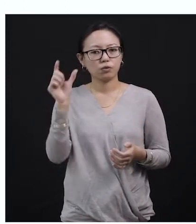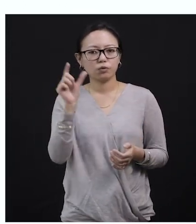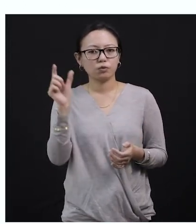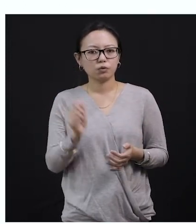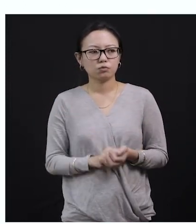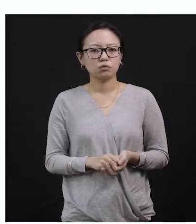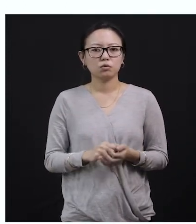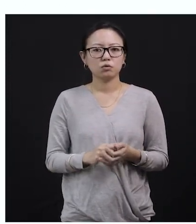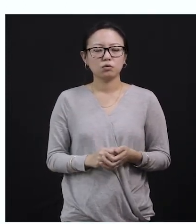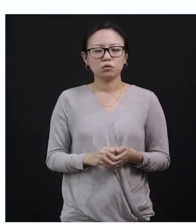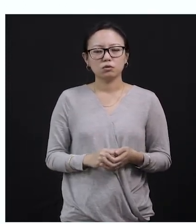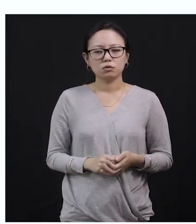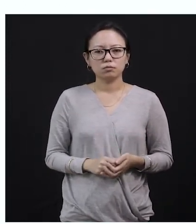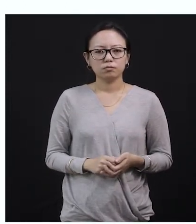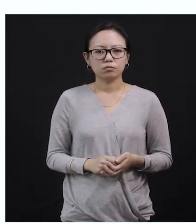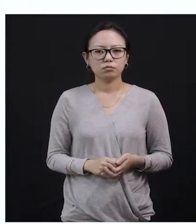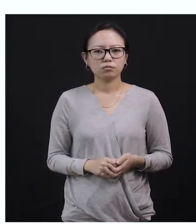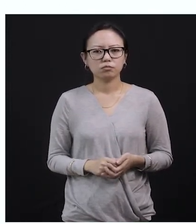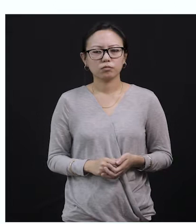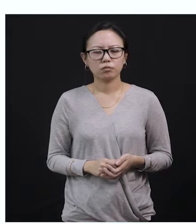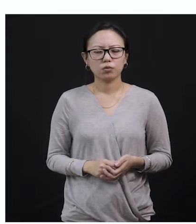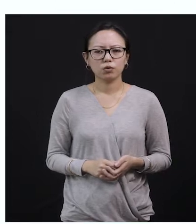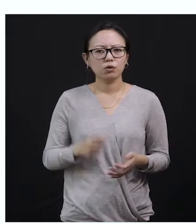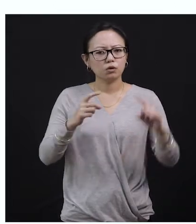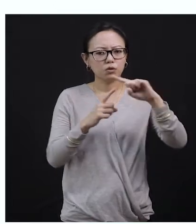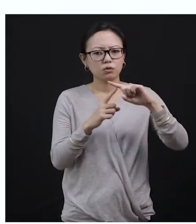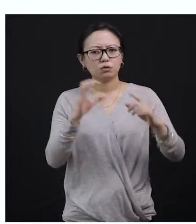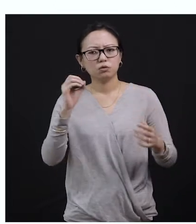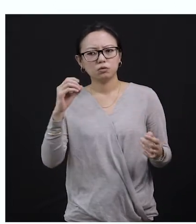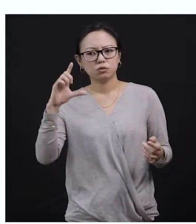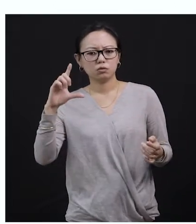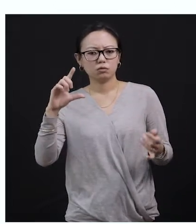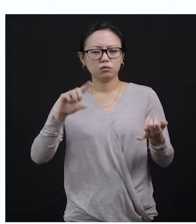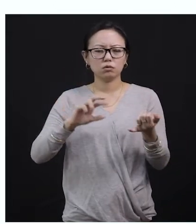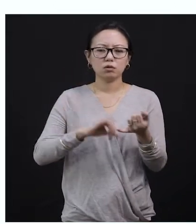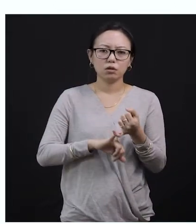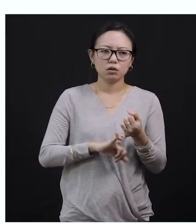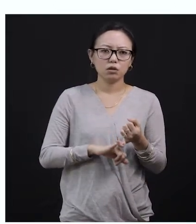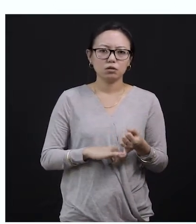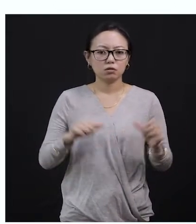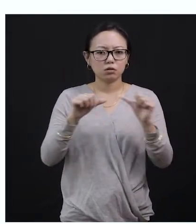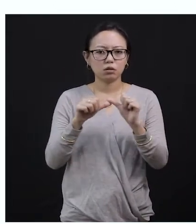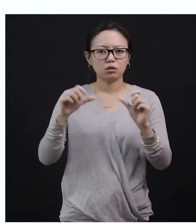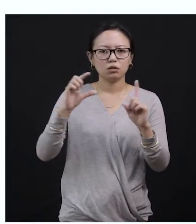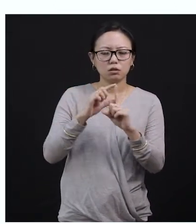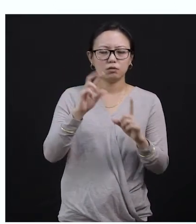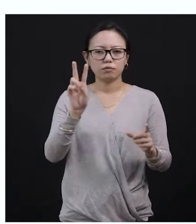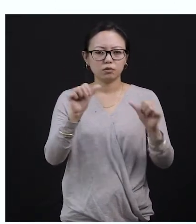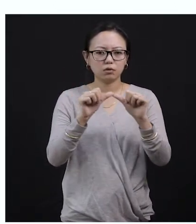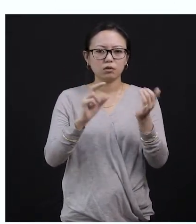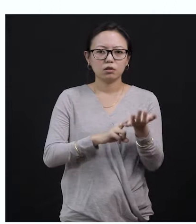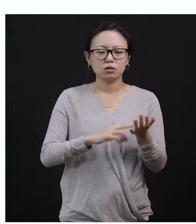sophisticated iron tools. That is, their tools were more advanced, okay? Then there were people like Brahmins who acted as